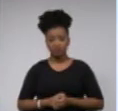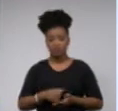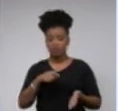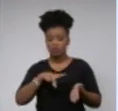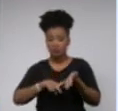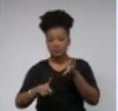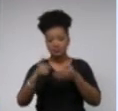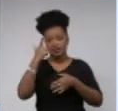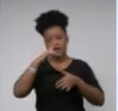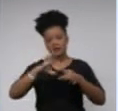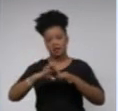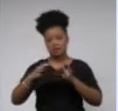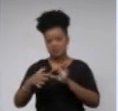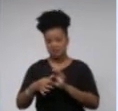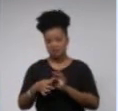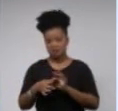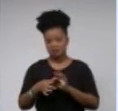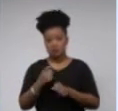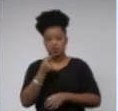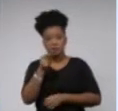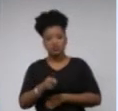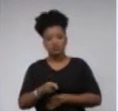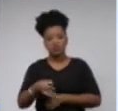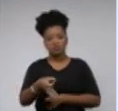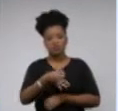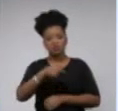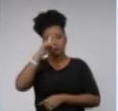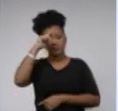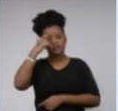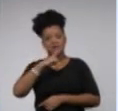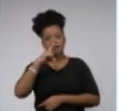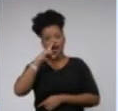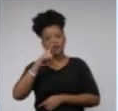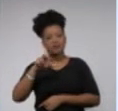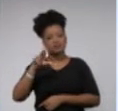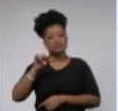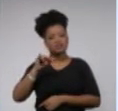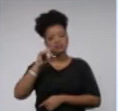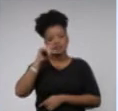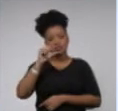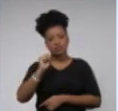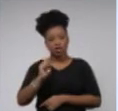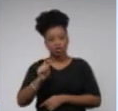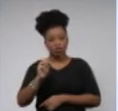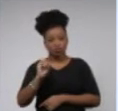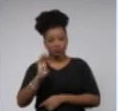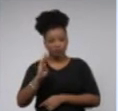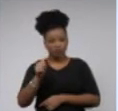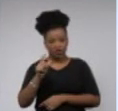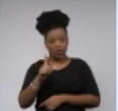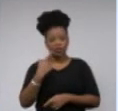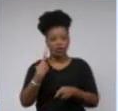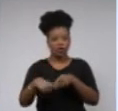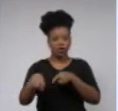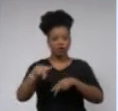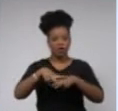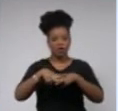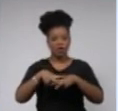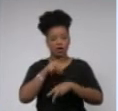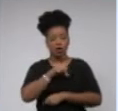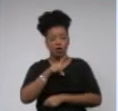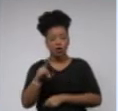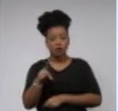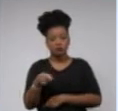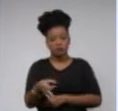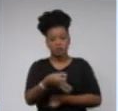of San Cristobal. In Havana, 11 cases belong to 10 de Octubre, 2 are from